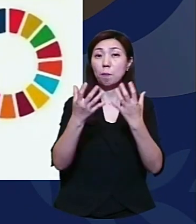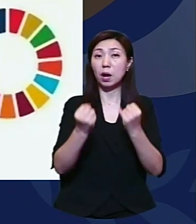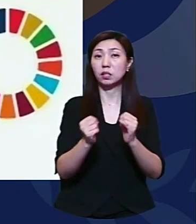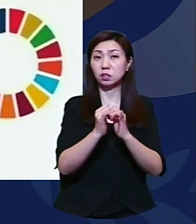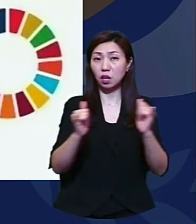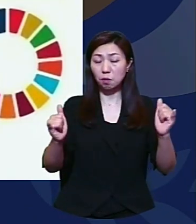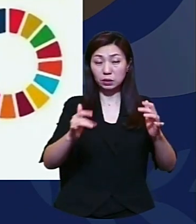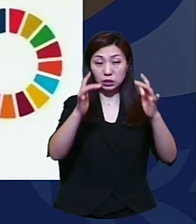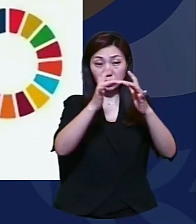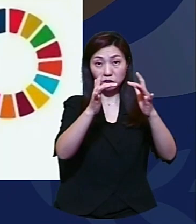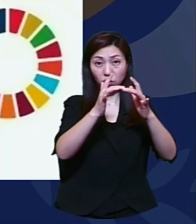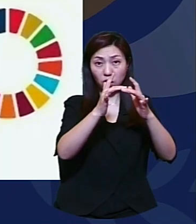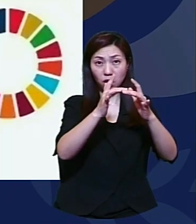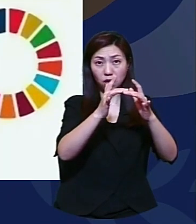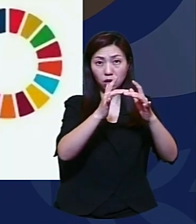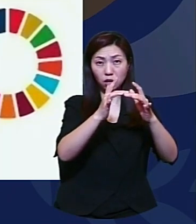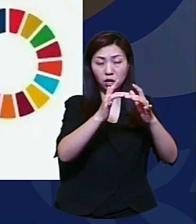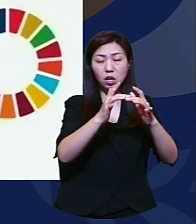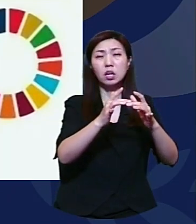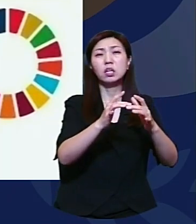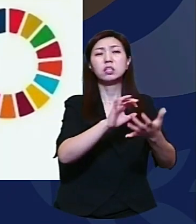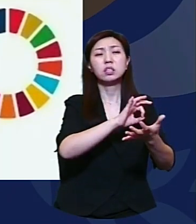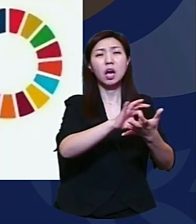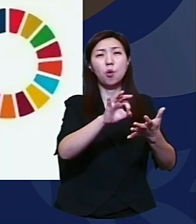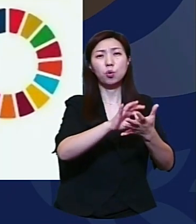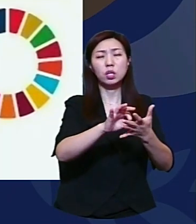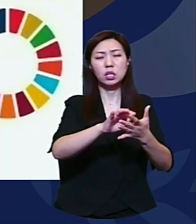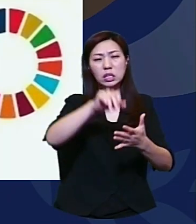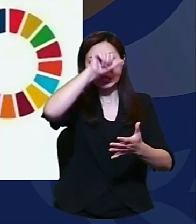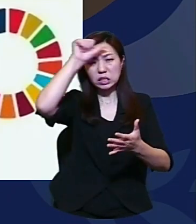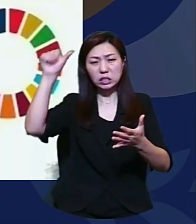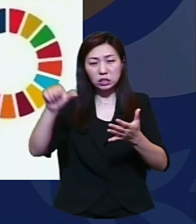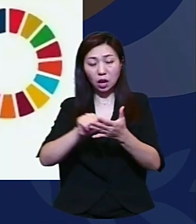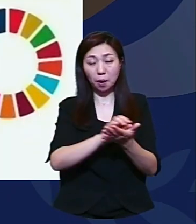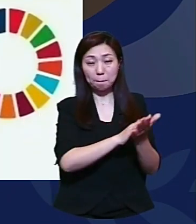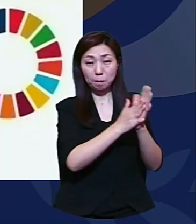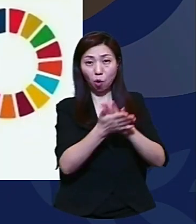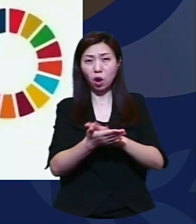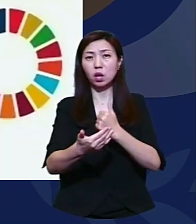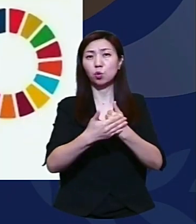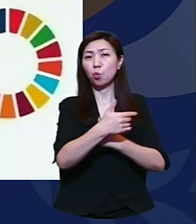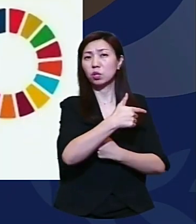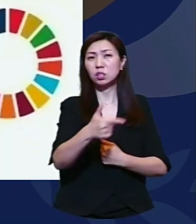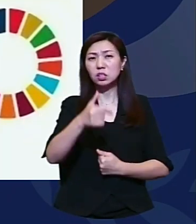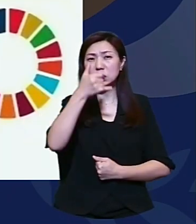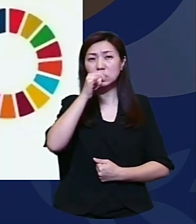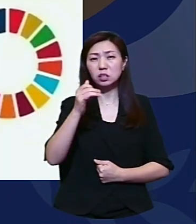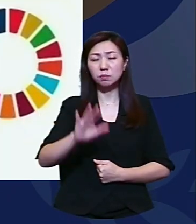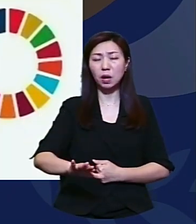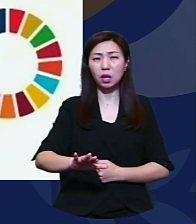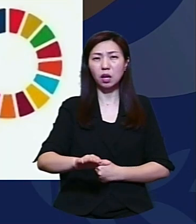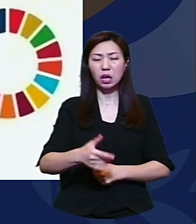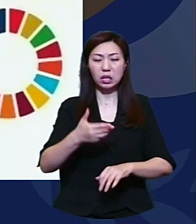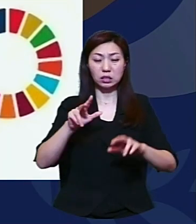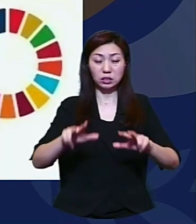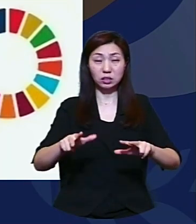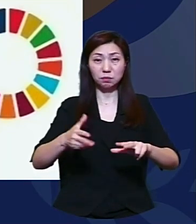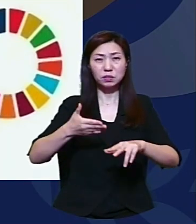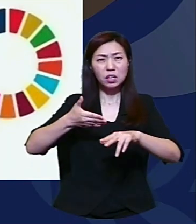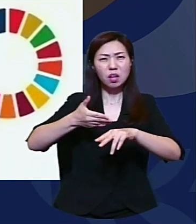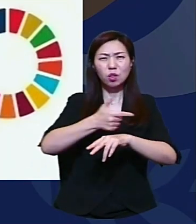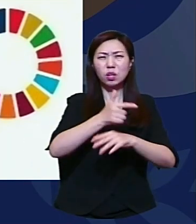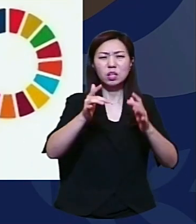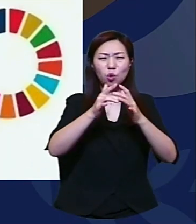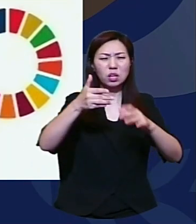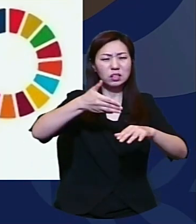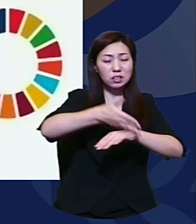to play any meaningful role in improving their lives. And I think for me and for us at